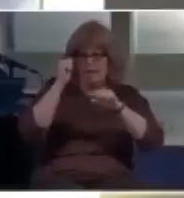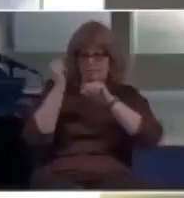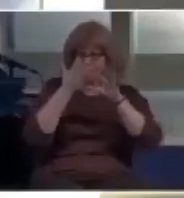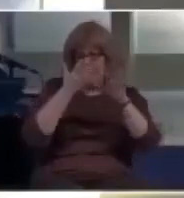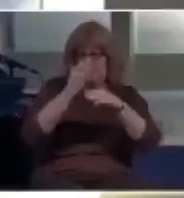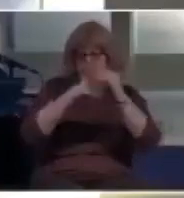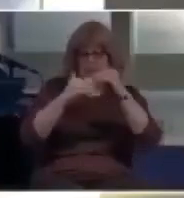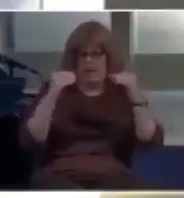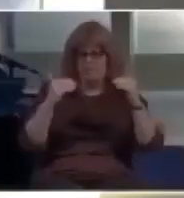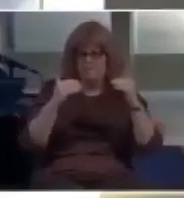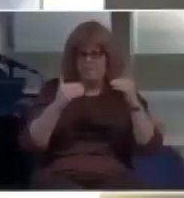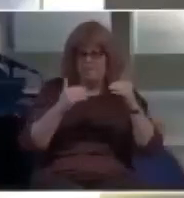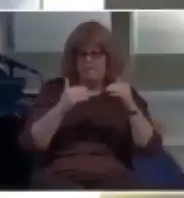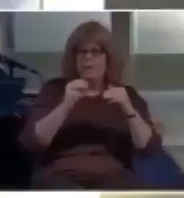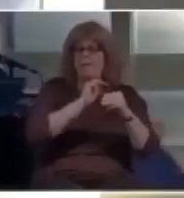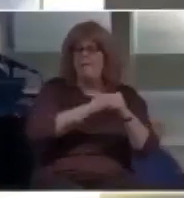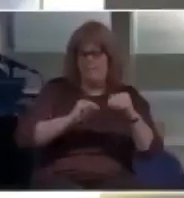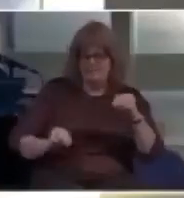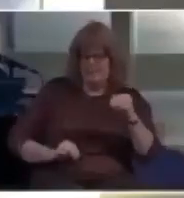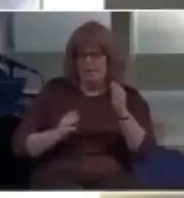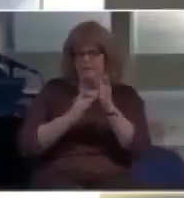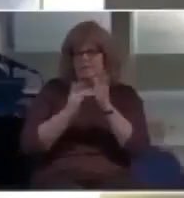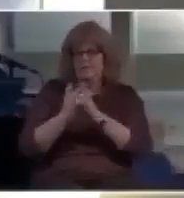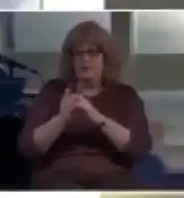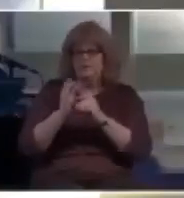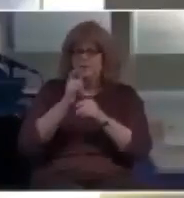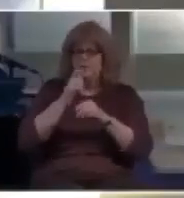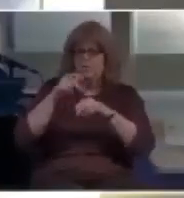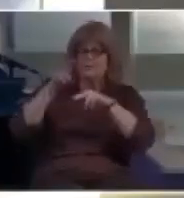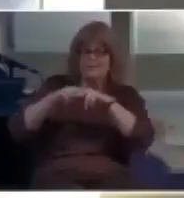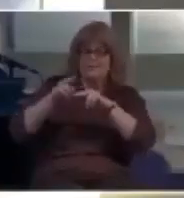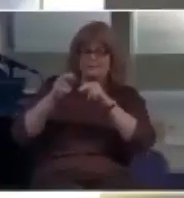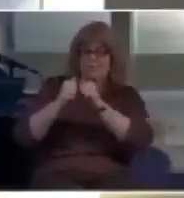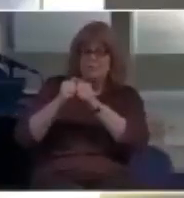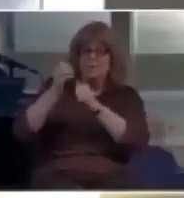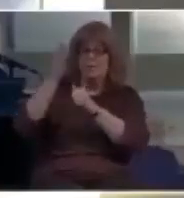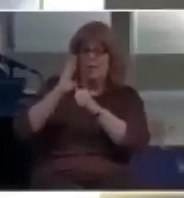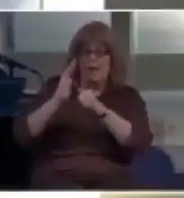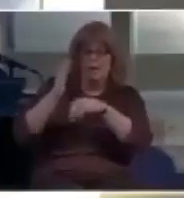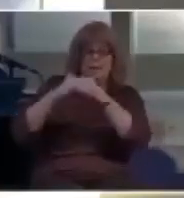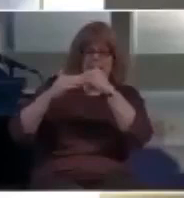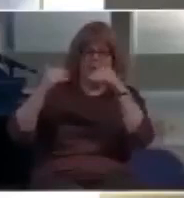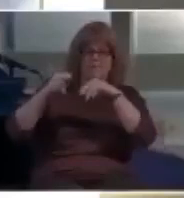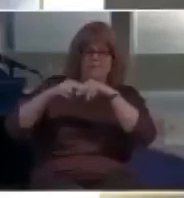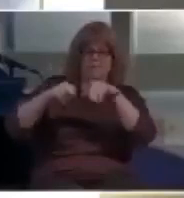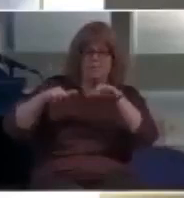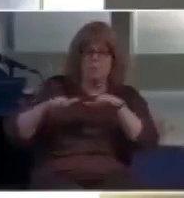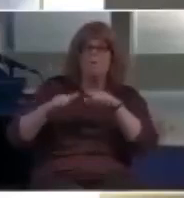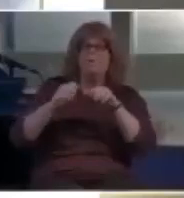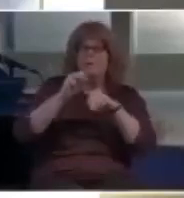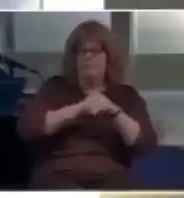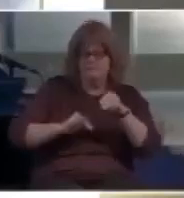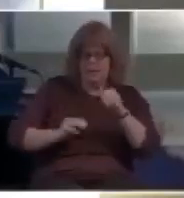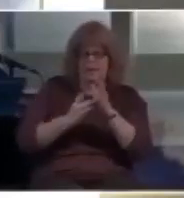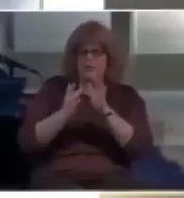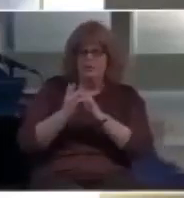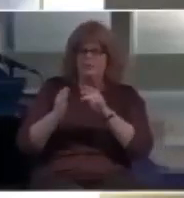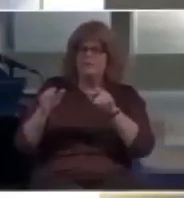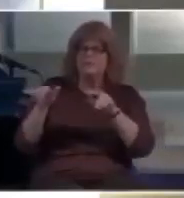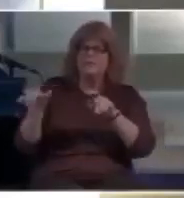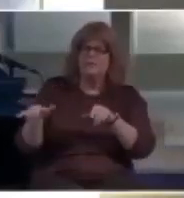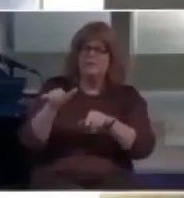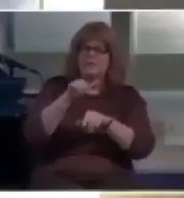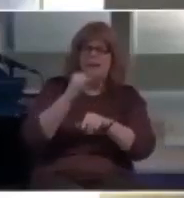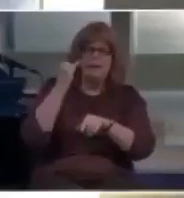in heaven? Messiah Jesus. Who sits with him on his throne in heaven? Messiah Jesus. So in the same way, we